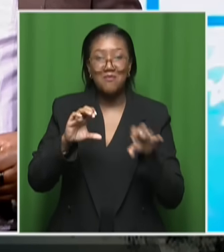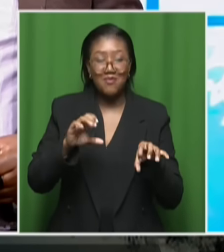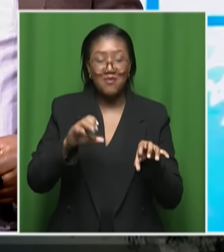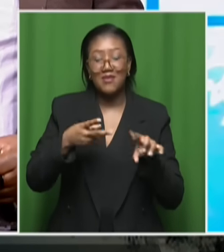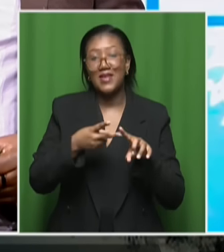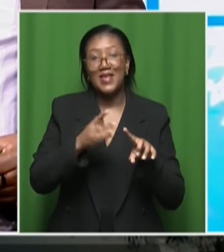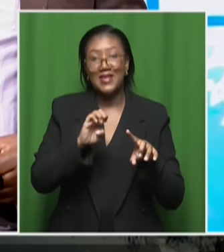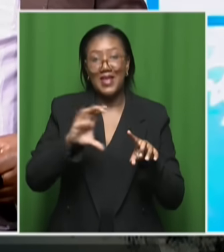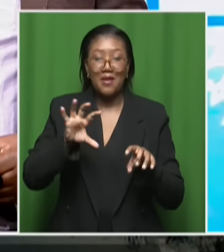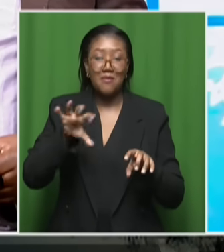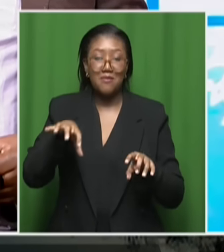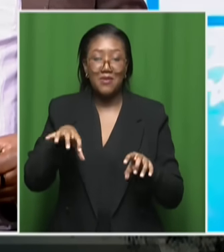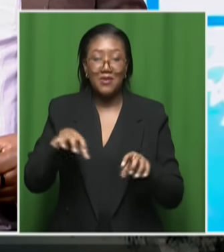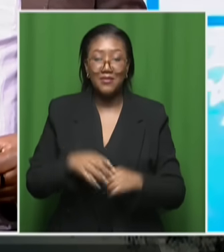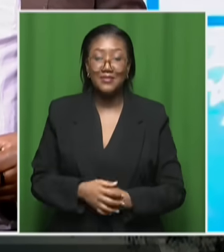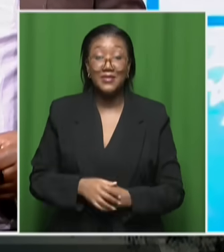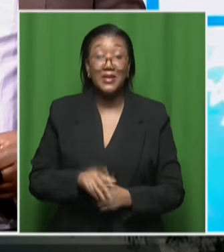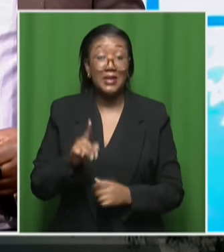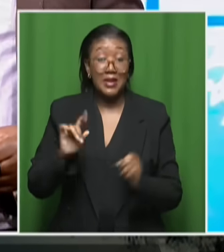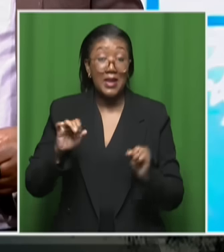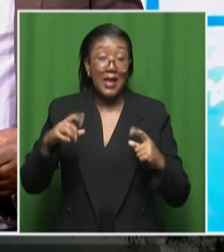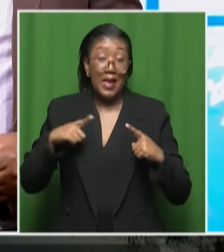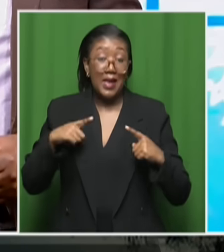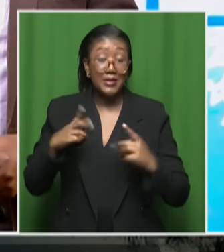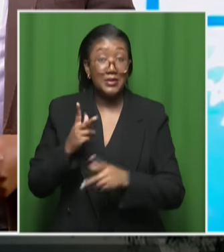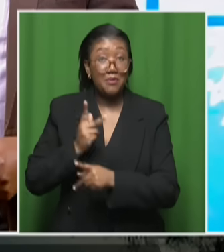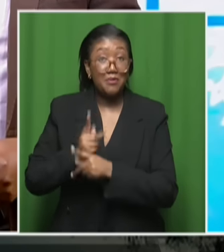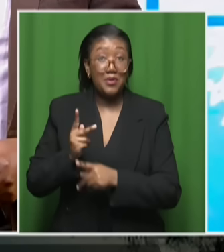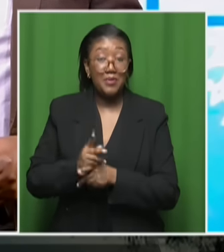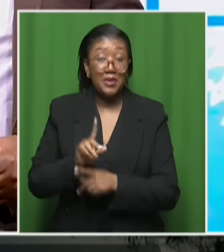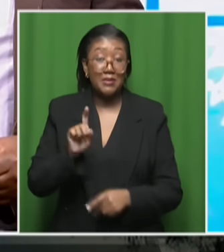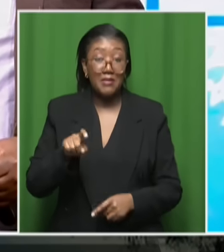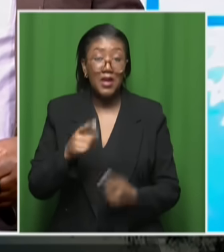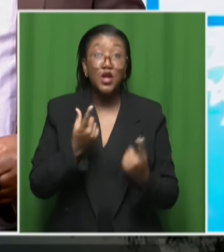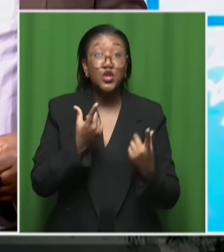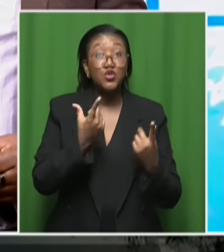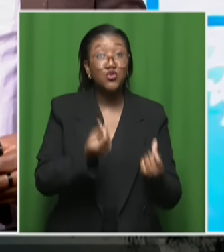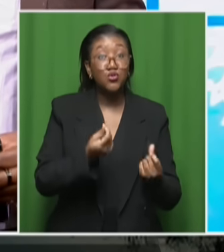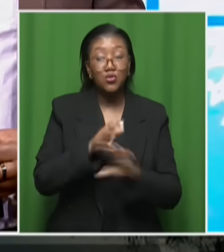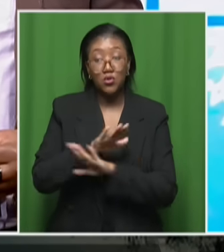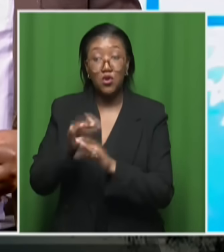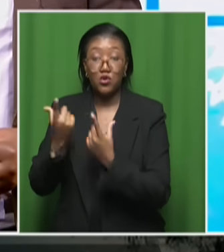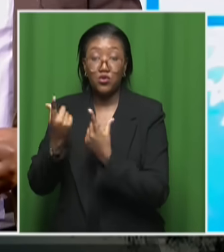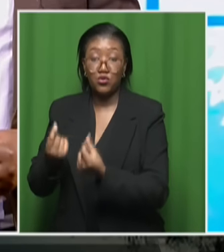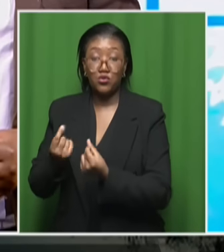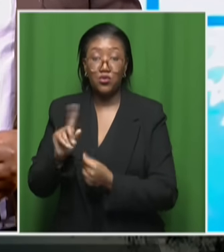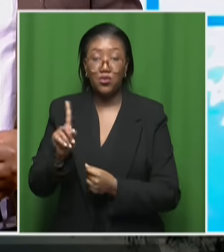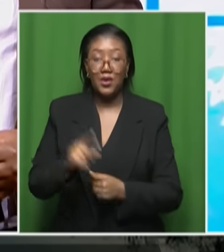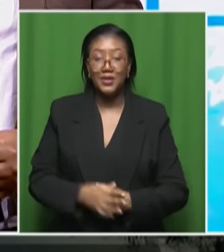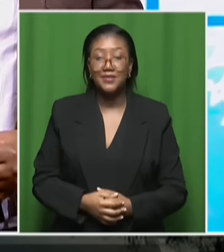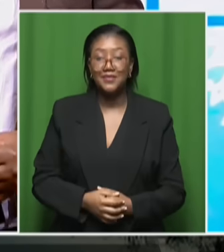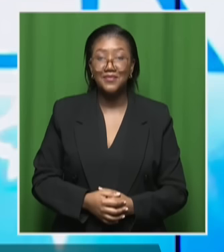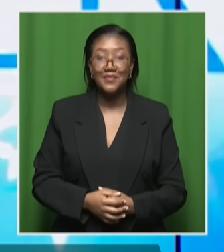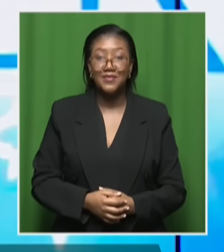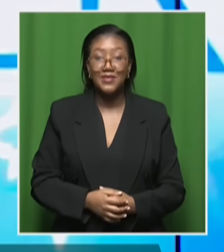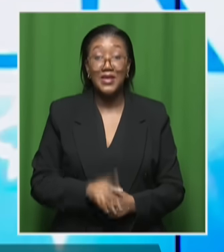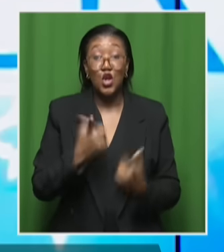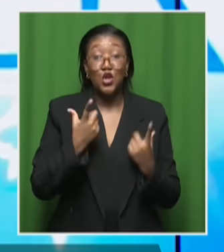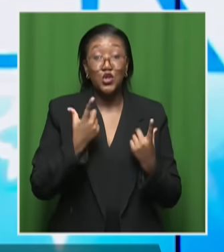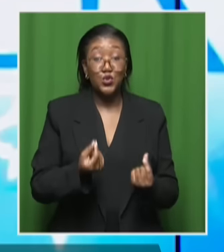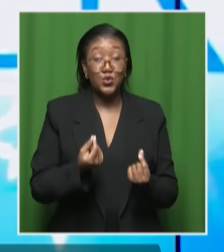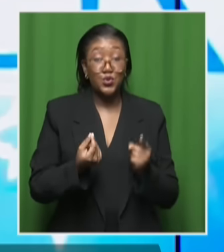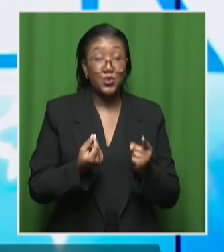going to be best prepared ahead of this cold spell, what are the do's and don'ts? Well, the do's are please do dress